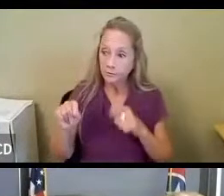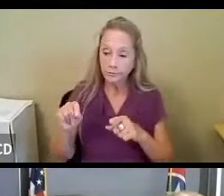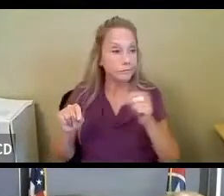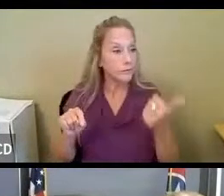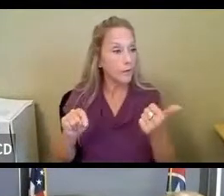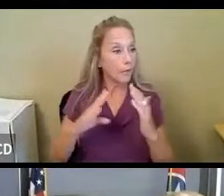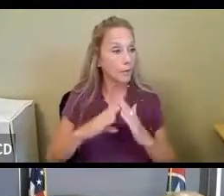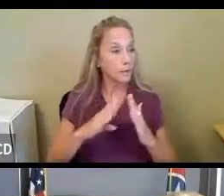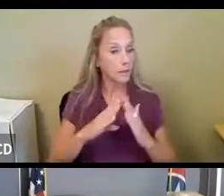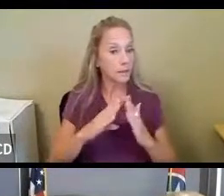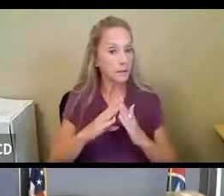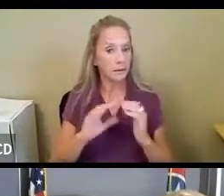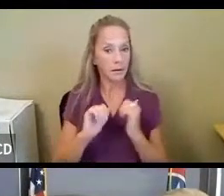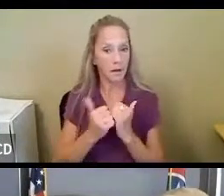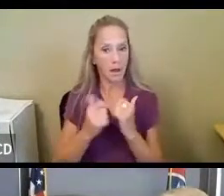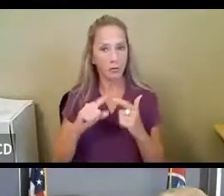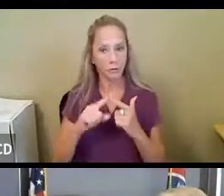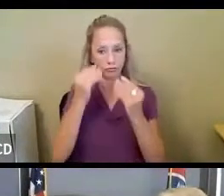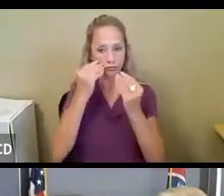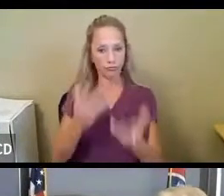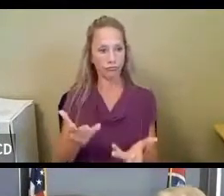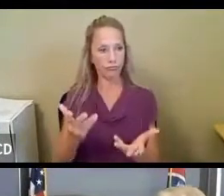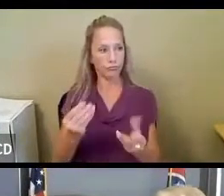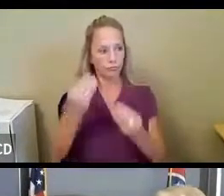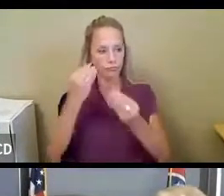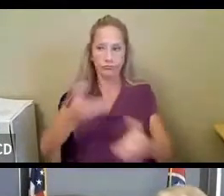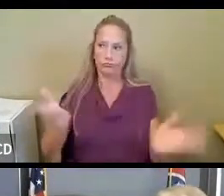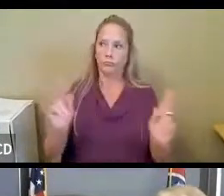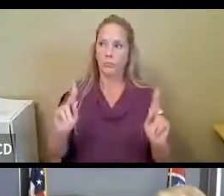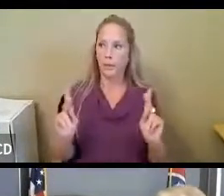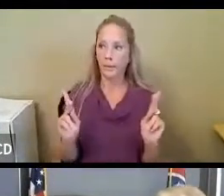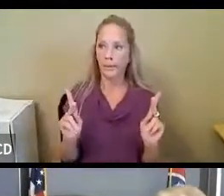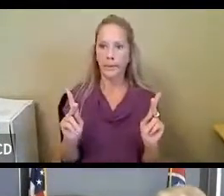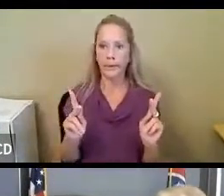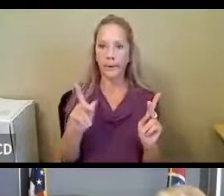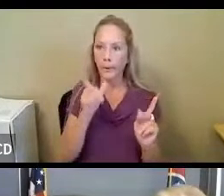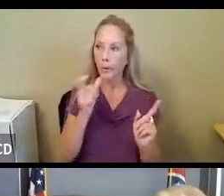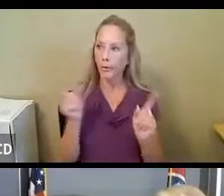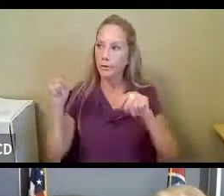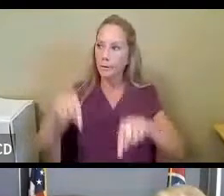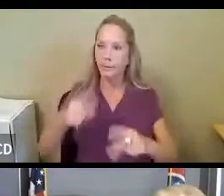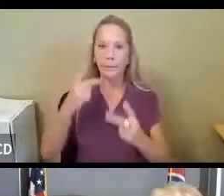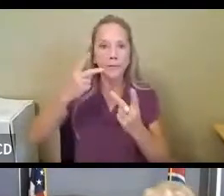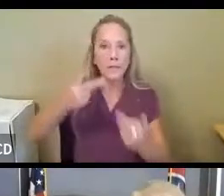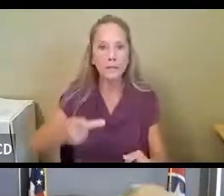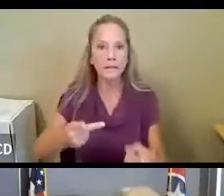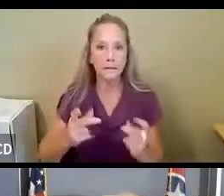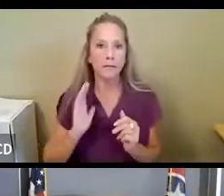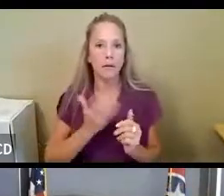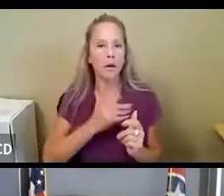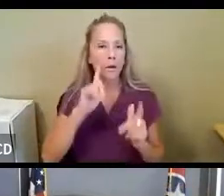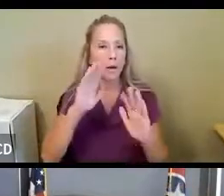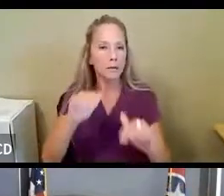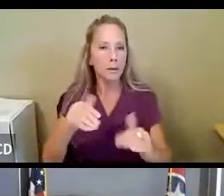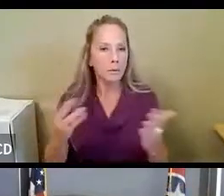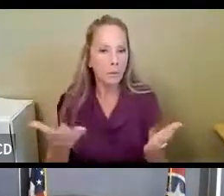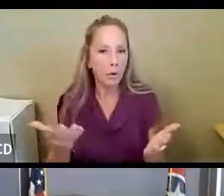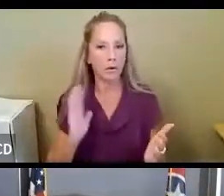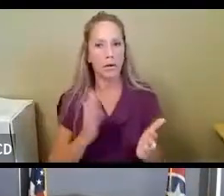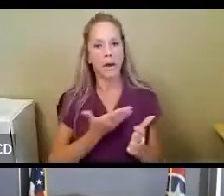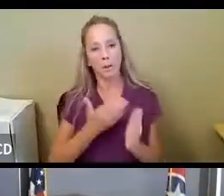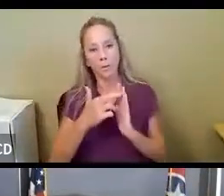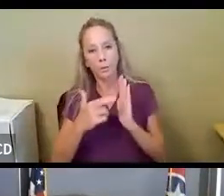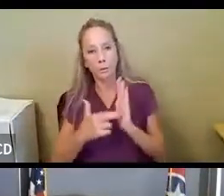we communicate to those who are coming and maybe won't even be in the stadium, our expectations and what our regulations are,